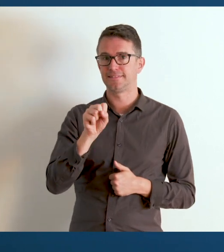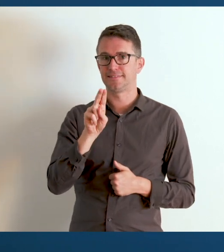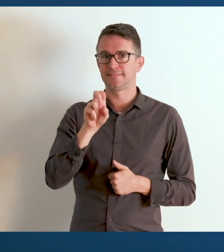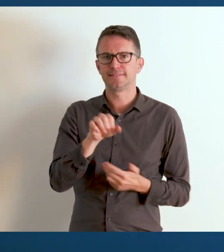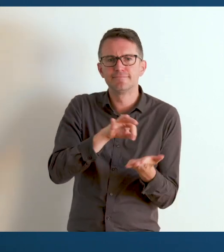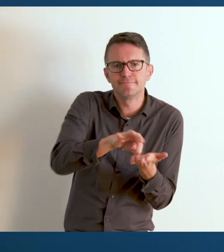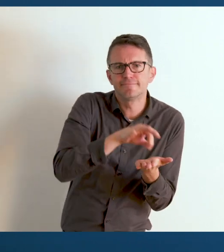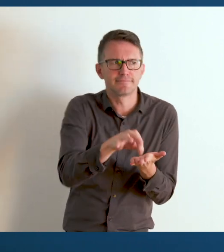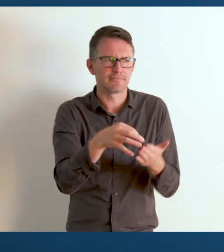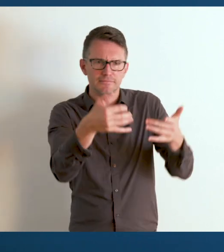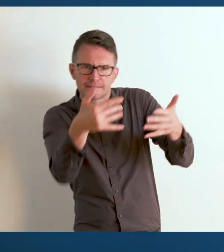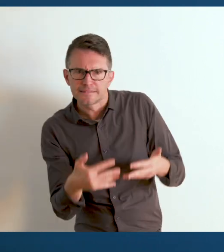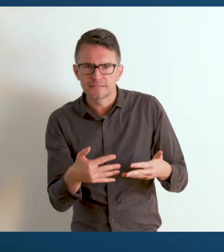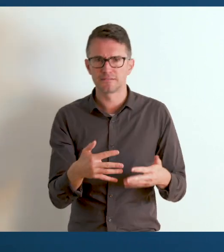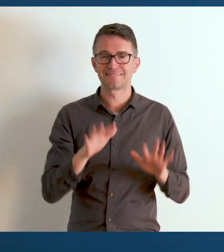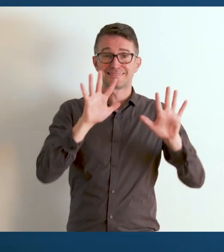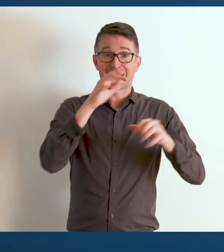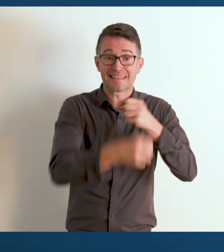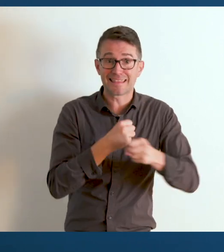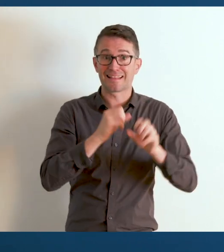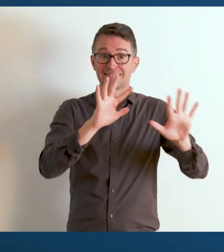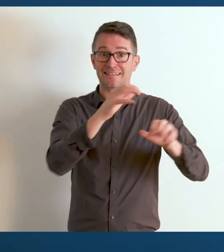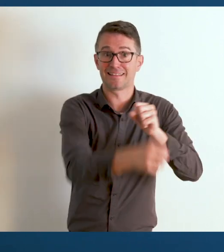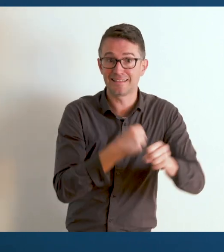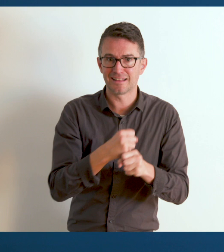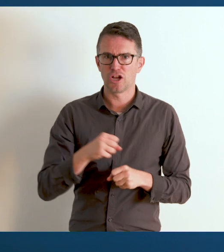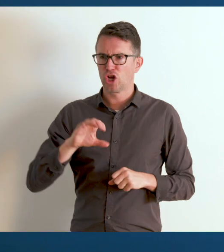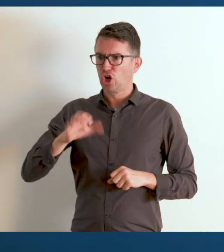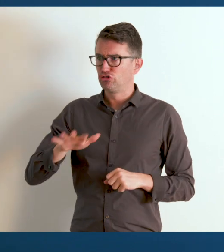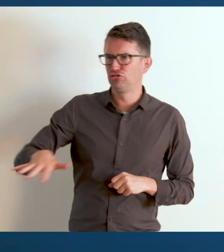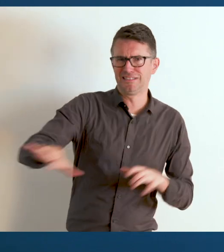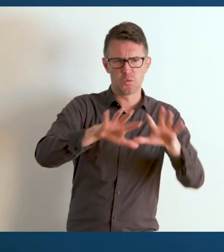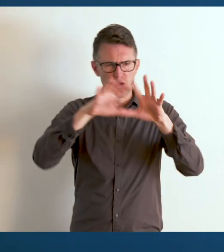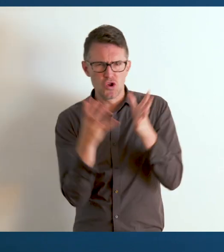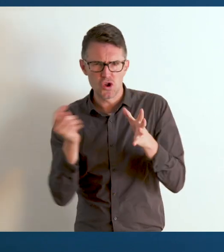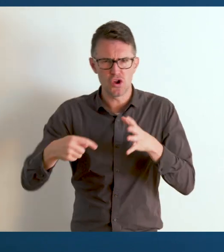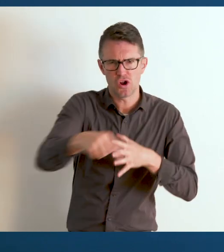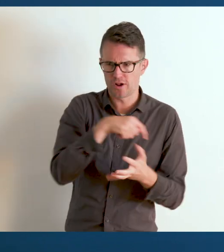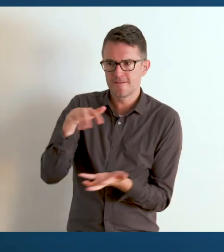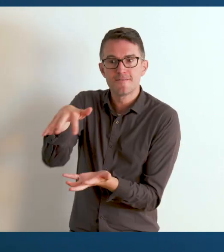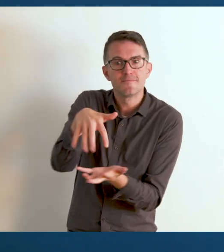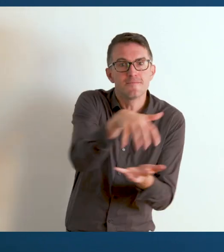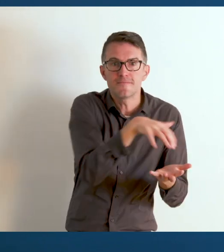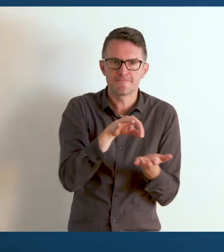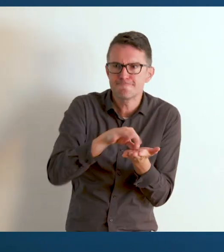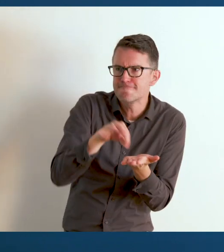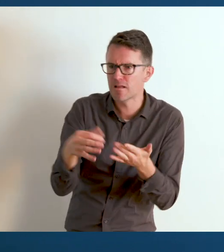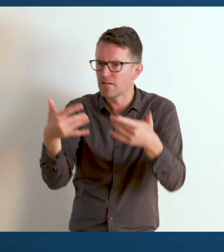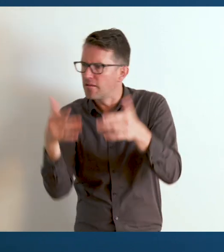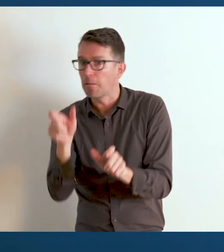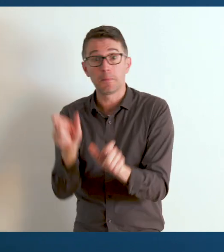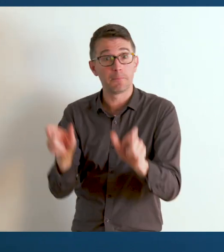usually carried out every 10 years. And almost every country in the world collects census data.